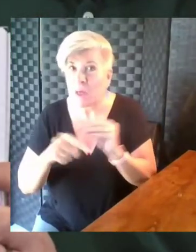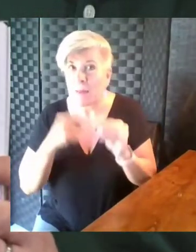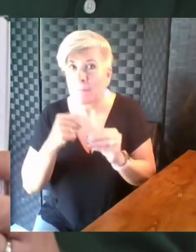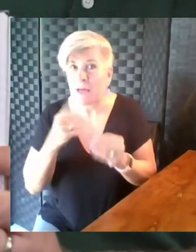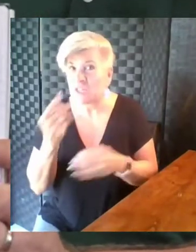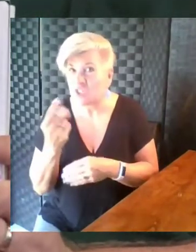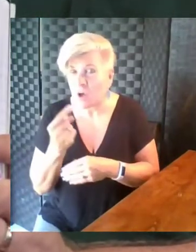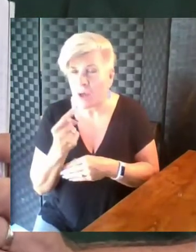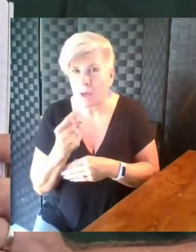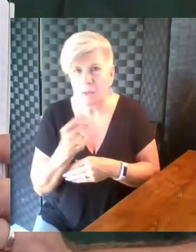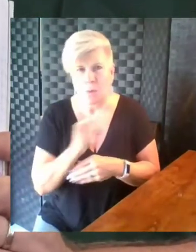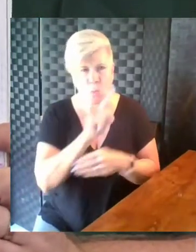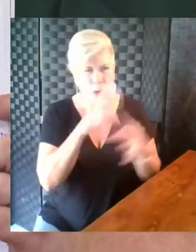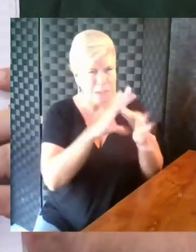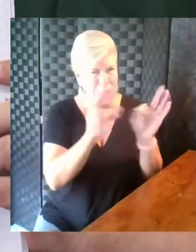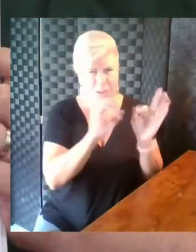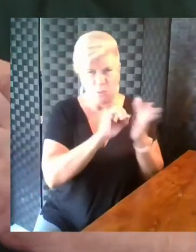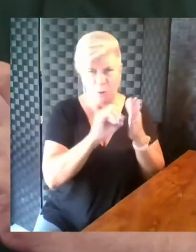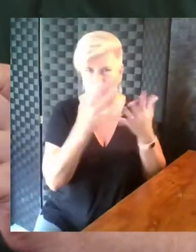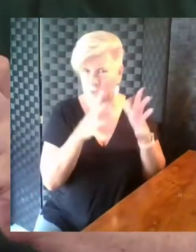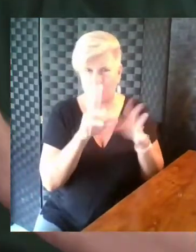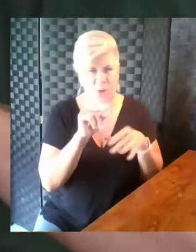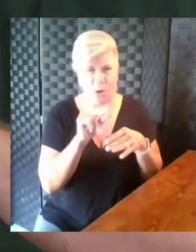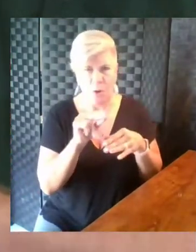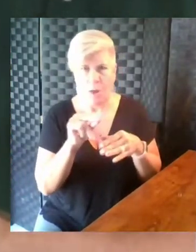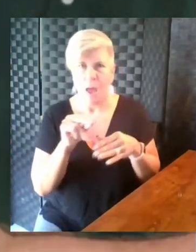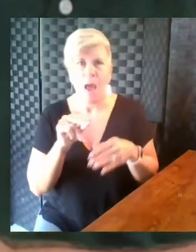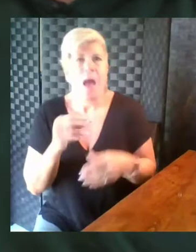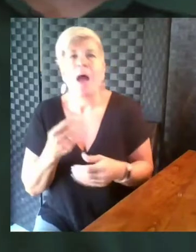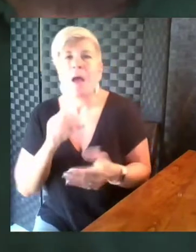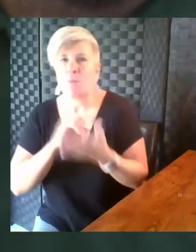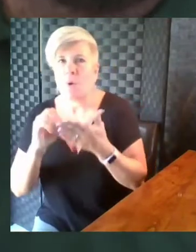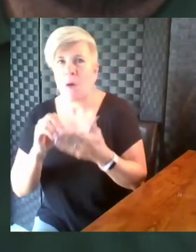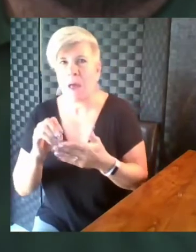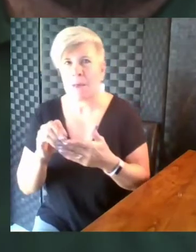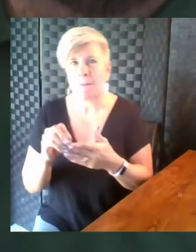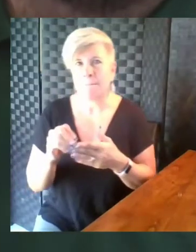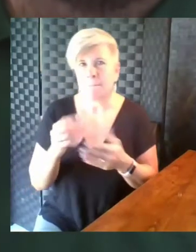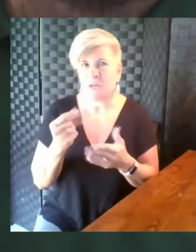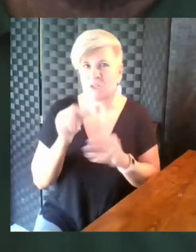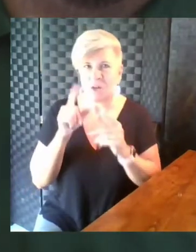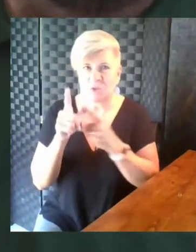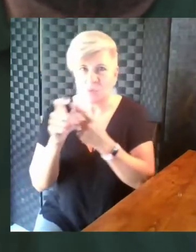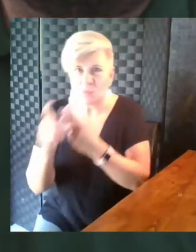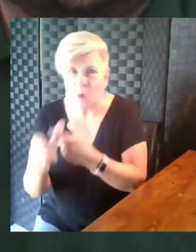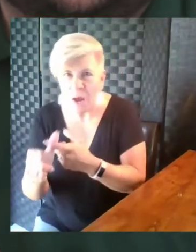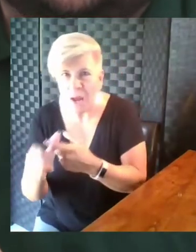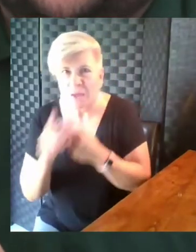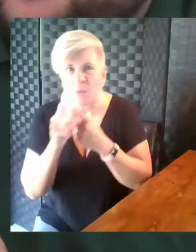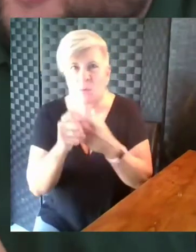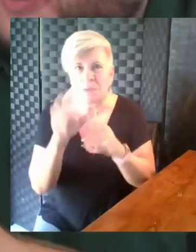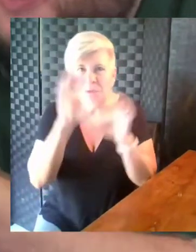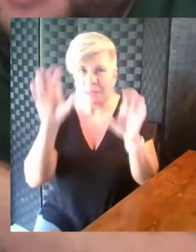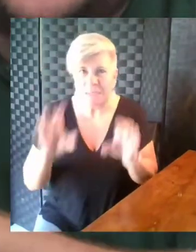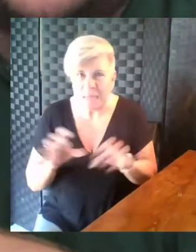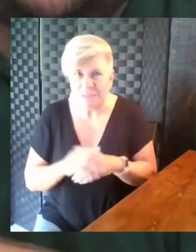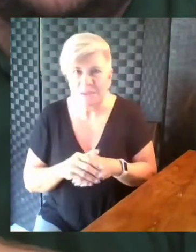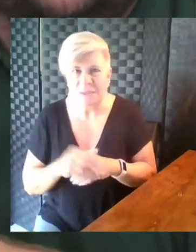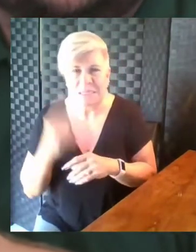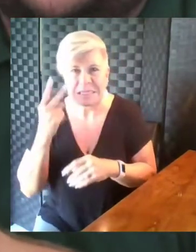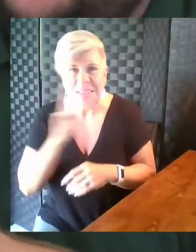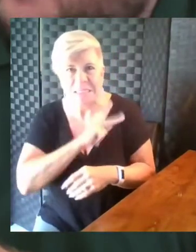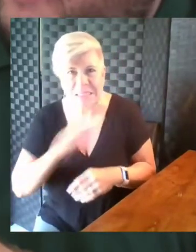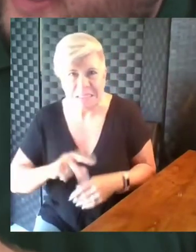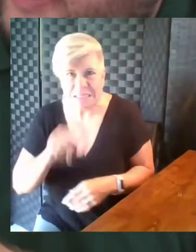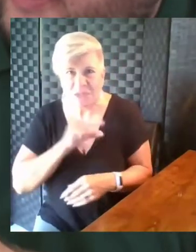one sentence like, I love my dog, or I see a dog, I wrote a really long story. That's how I know it's a first grade story, because it's pretty